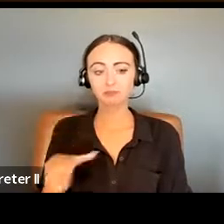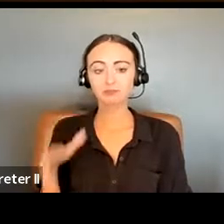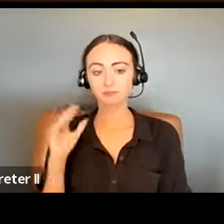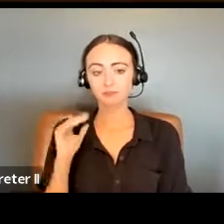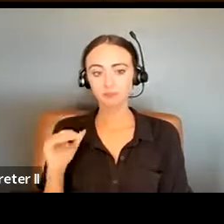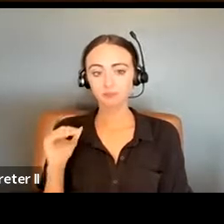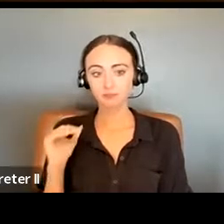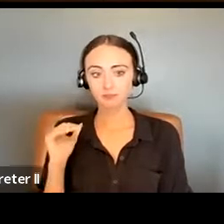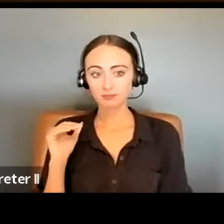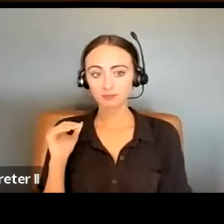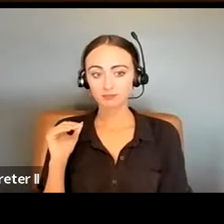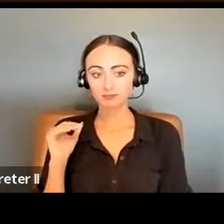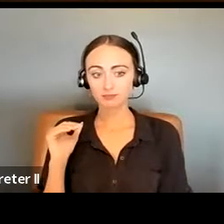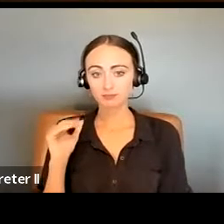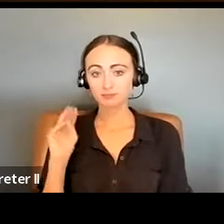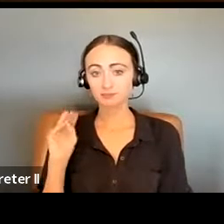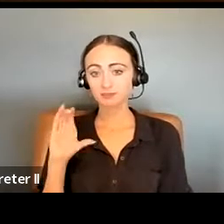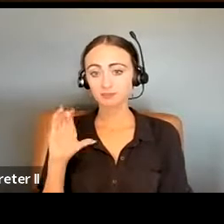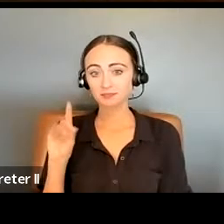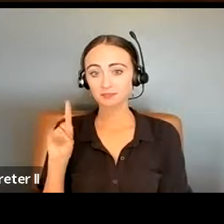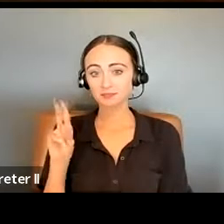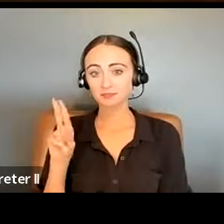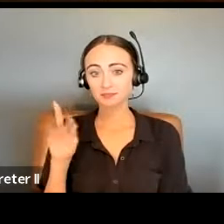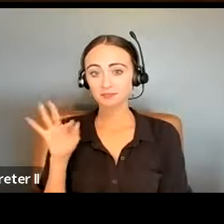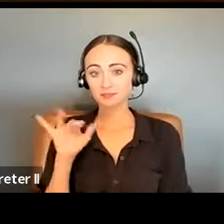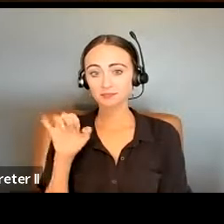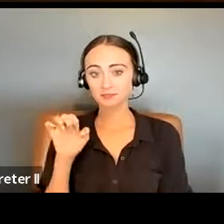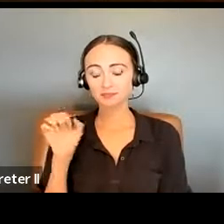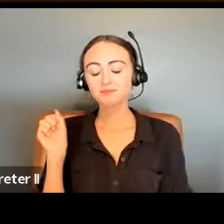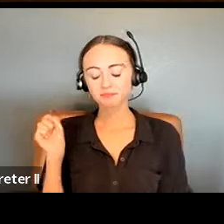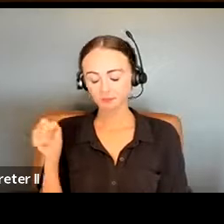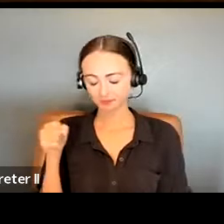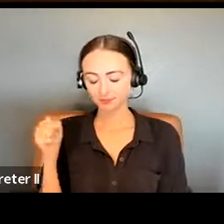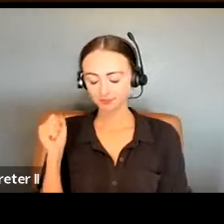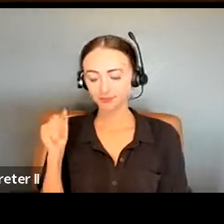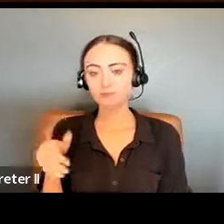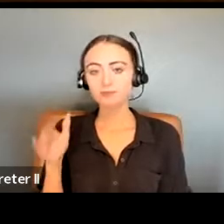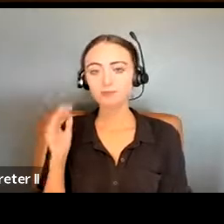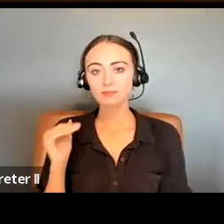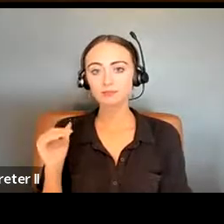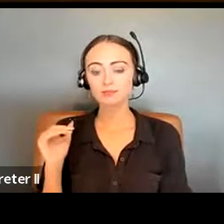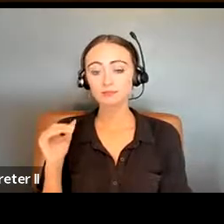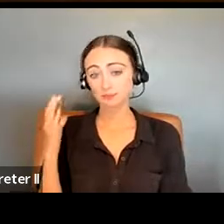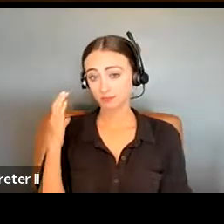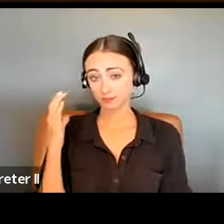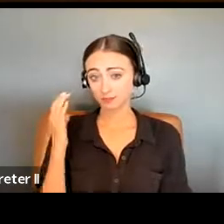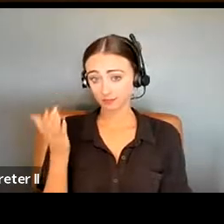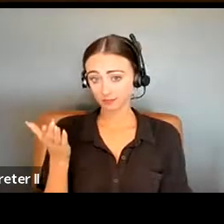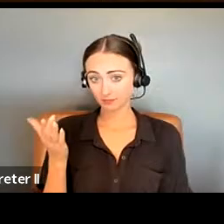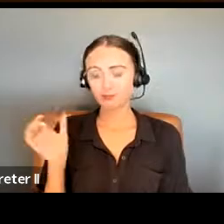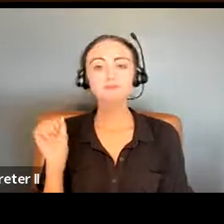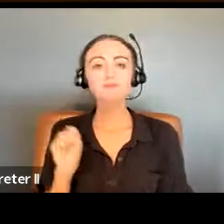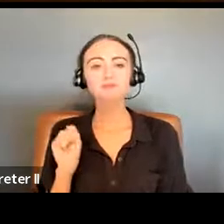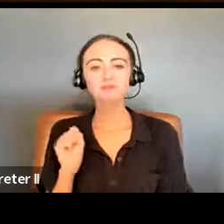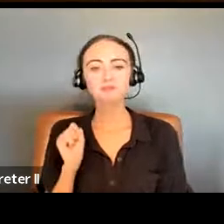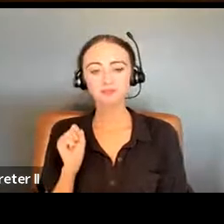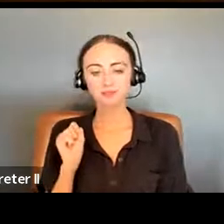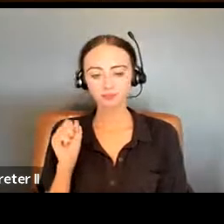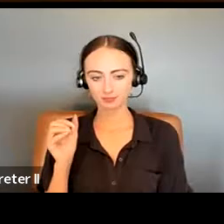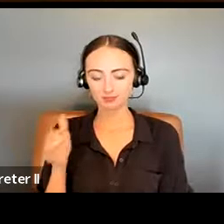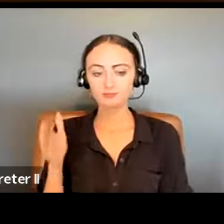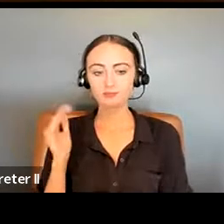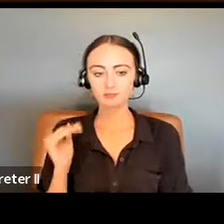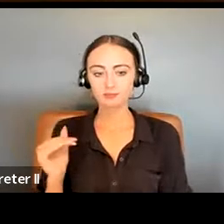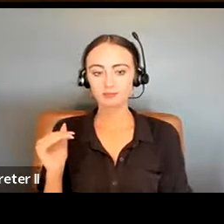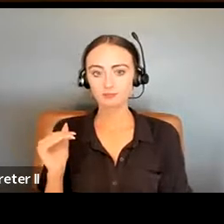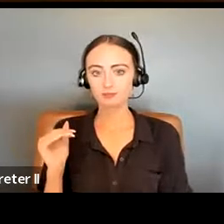Lewis George votes yes. Councilmember McDuffie. Yes. Councilmember McDuffie votes yes. Chairman Mendelson. Yes. Chairman Mendelson votes